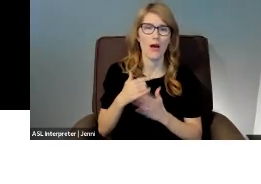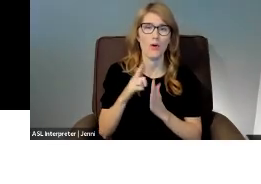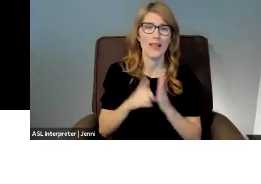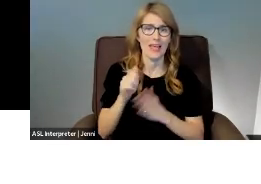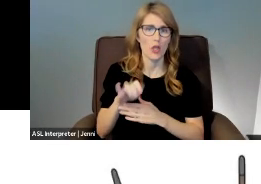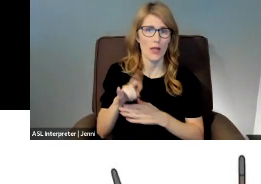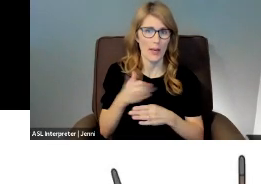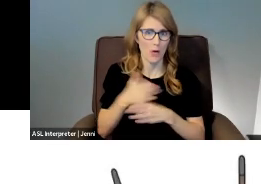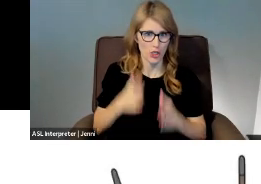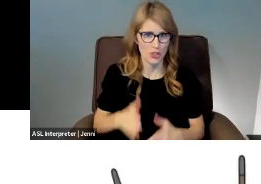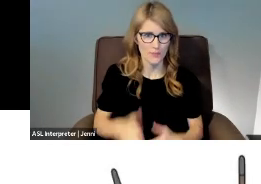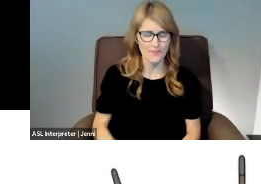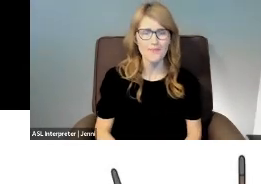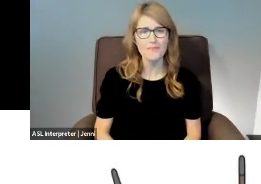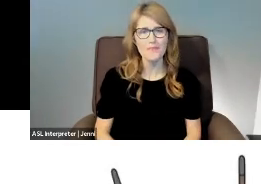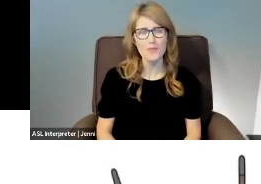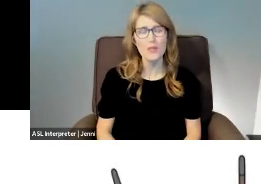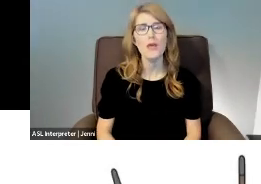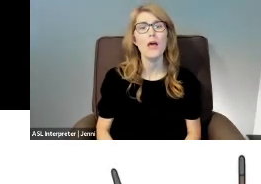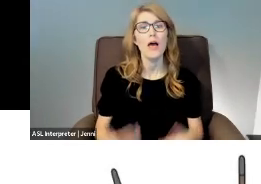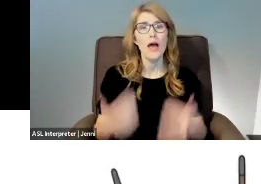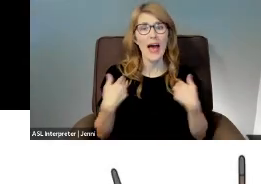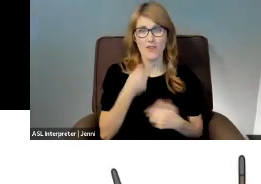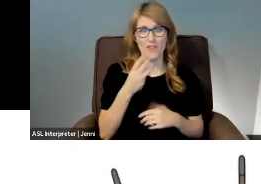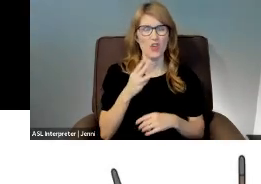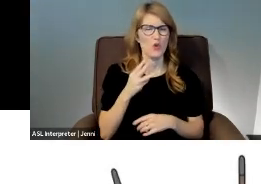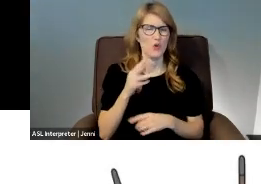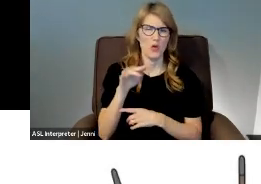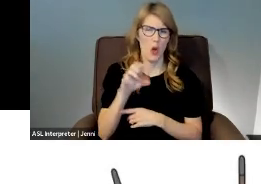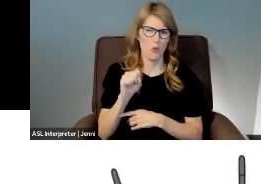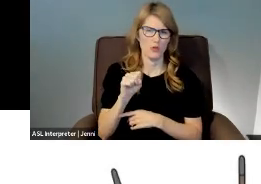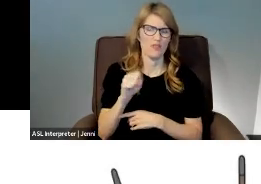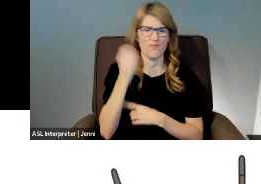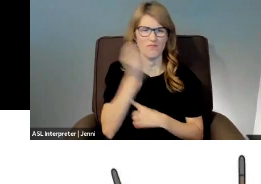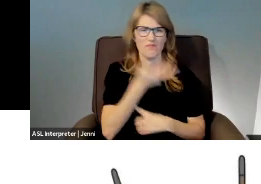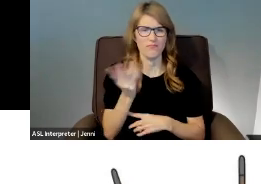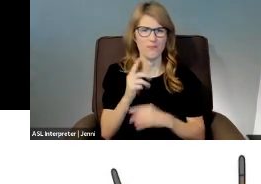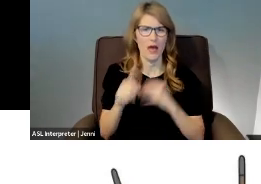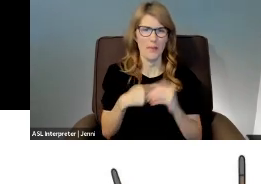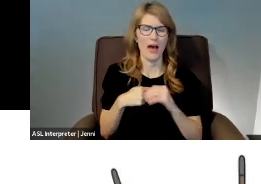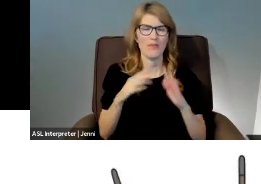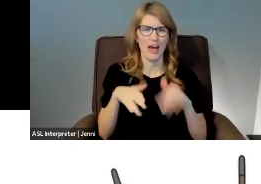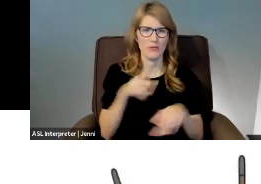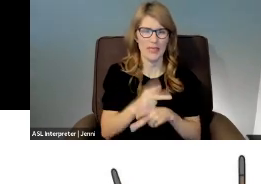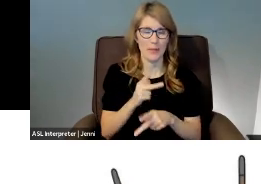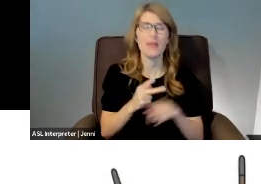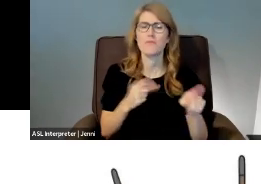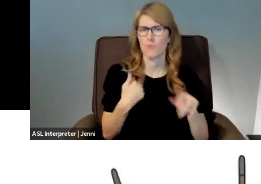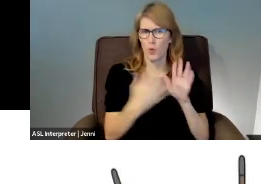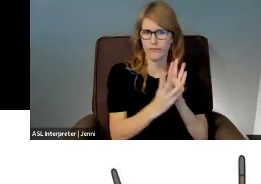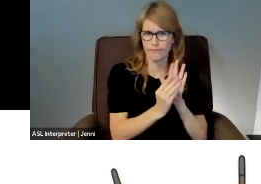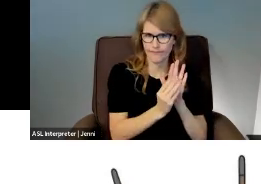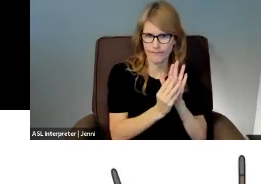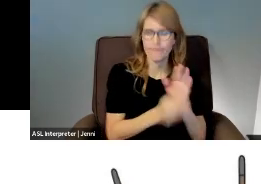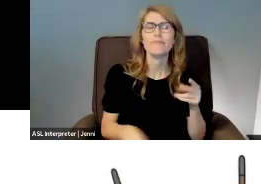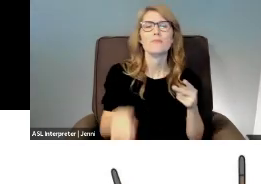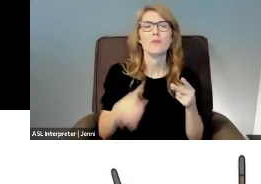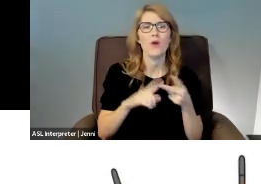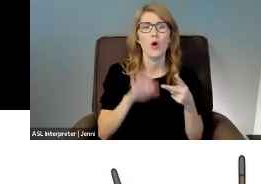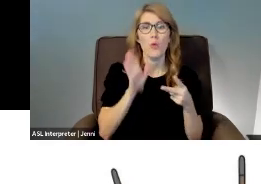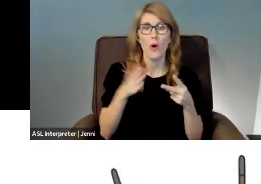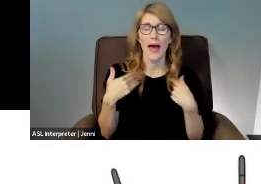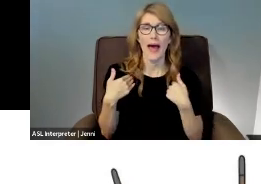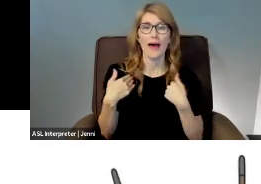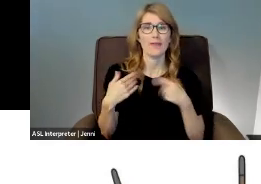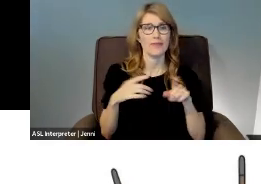I have just a few notes about housekeeping. This session is being recorded. A copy of the presentation and a brief satisfaction survey is going to be sent